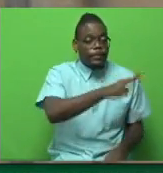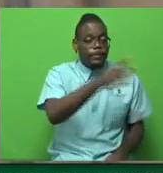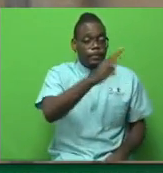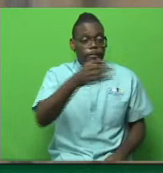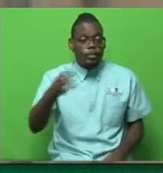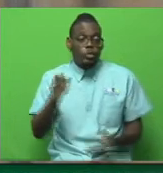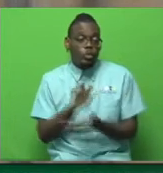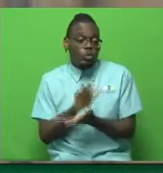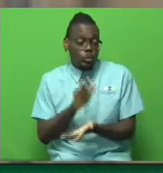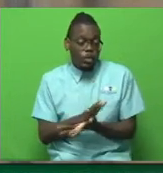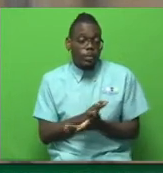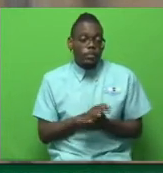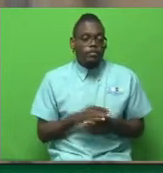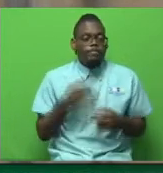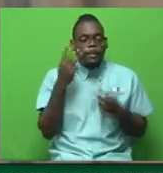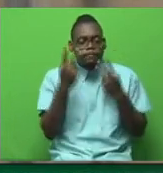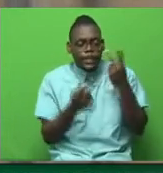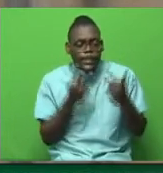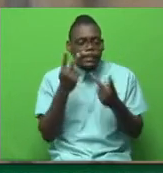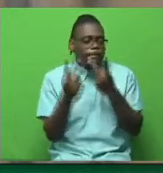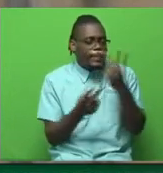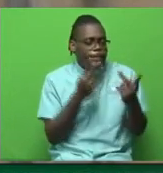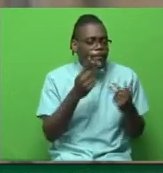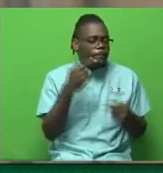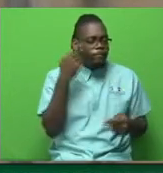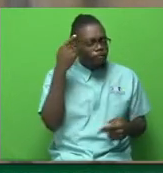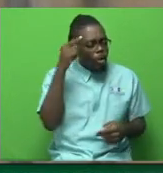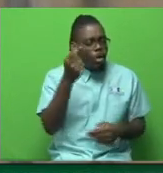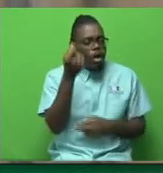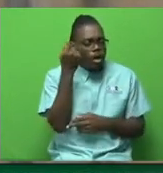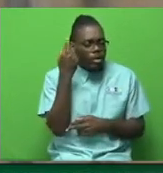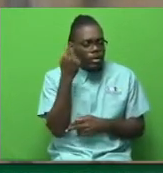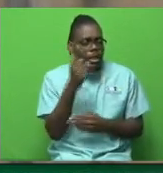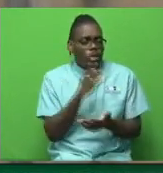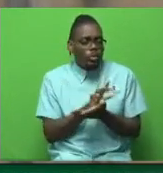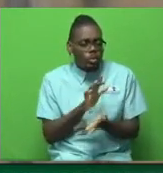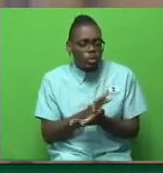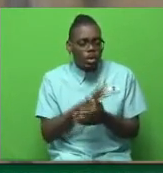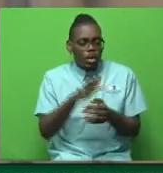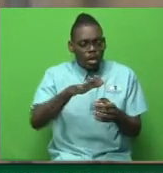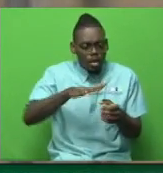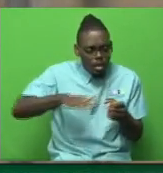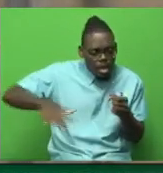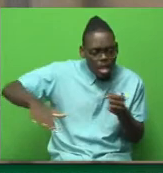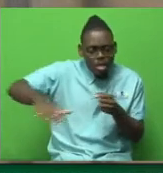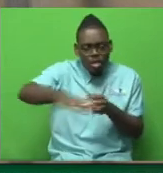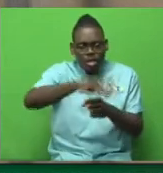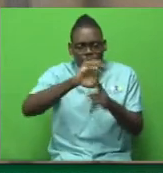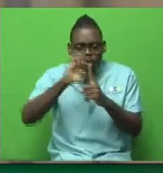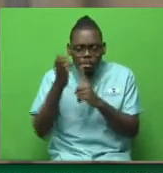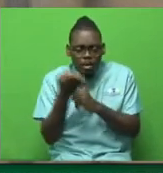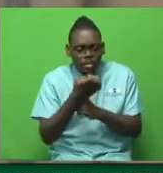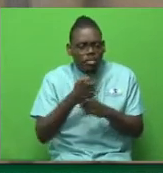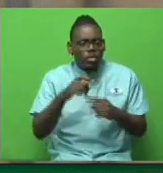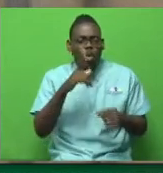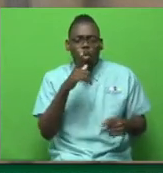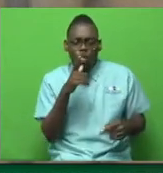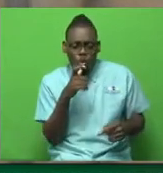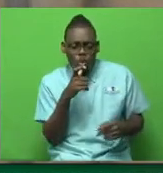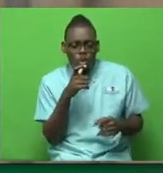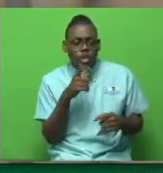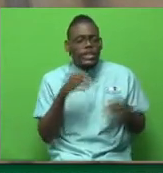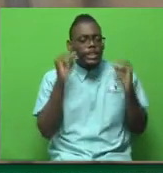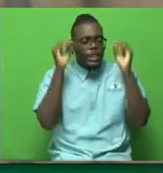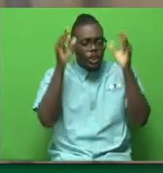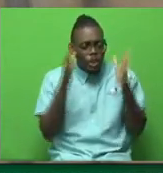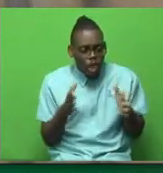moving around to understand the exact environment of the school who our principles are what's happening with our teachers seeing the